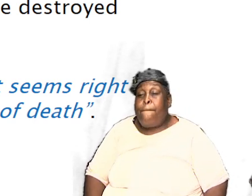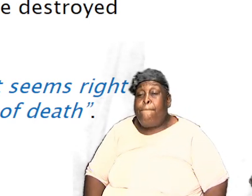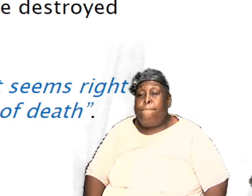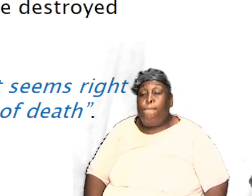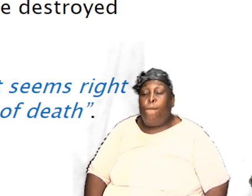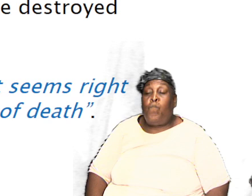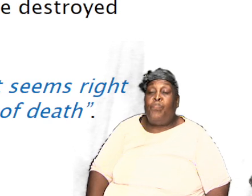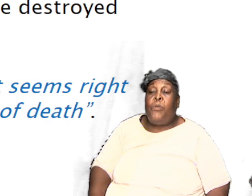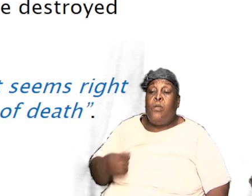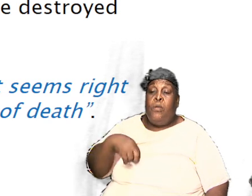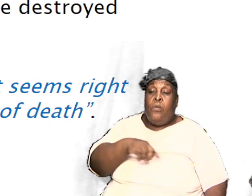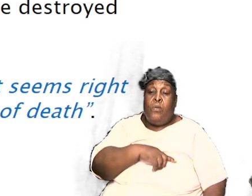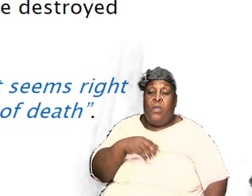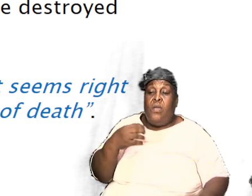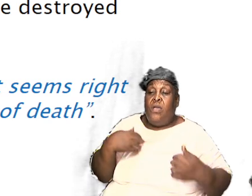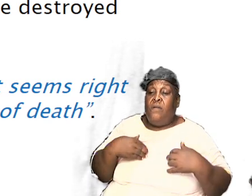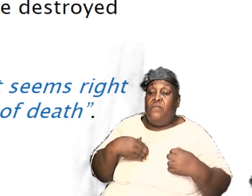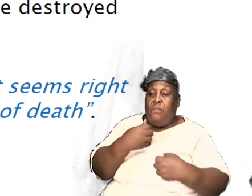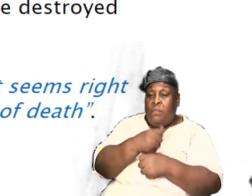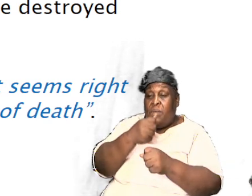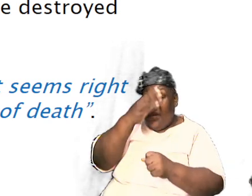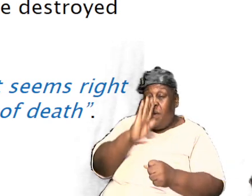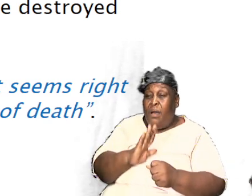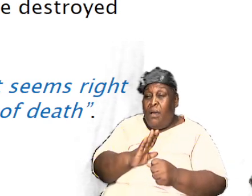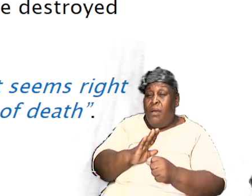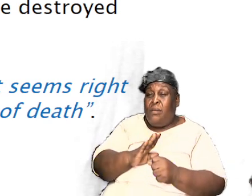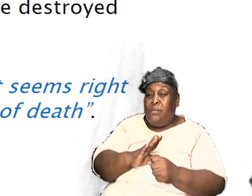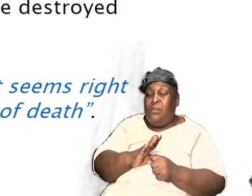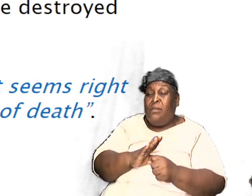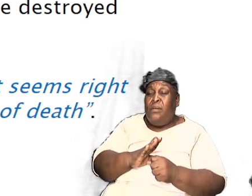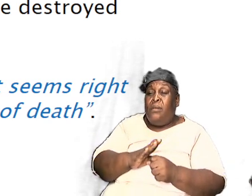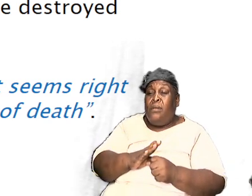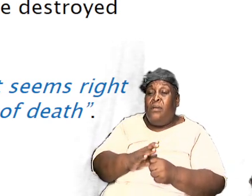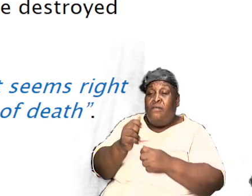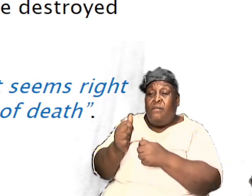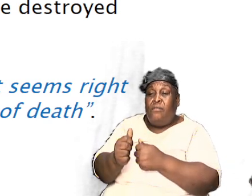So we have to allow Him to run the show. But anytime you start